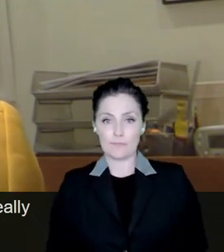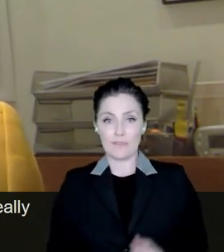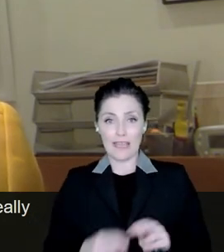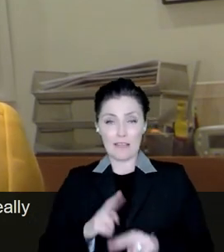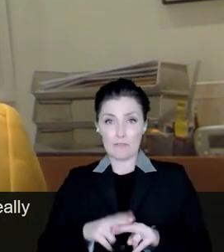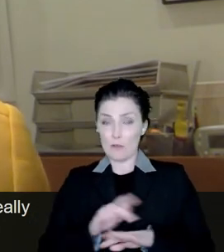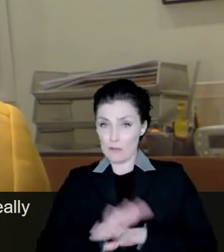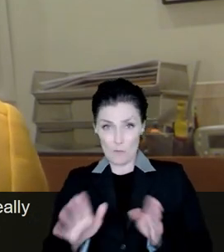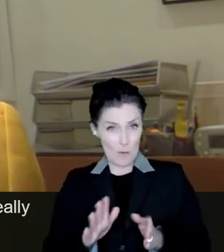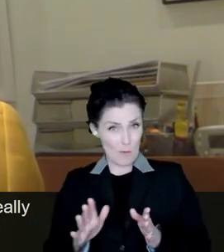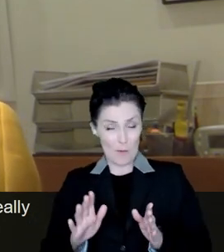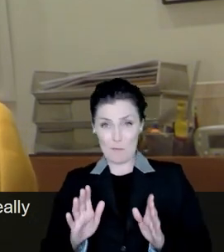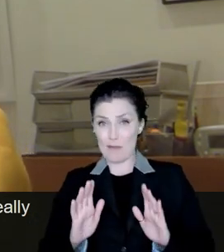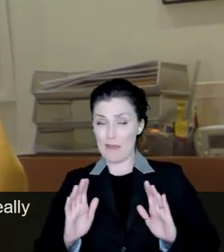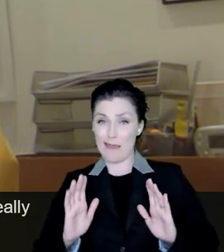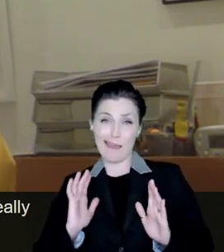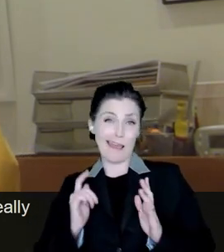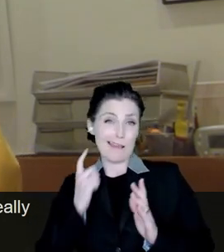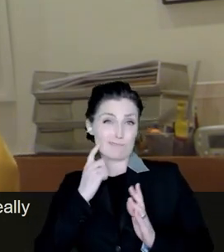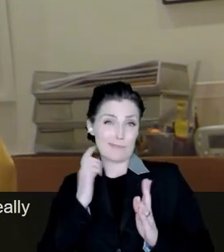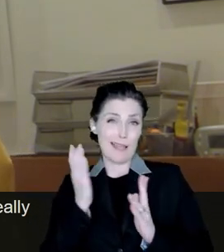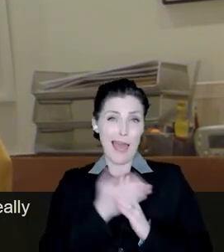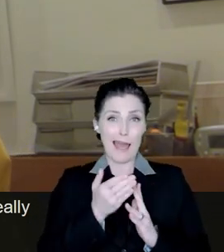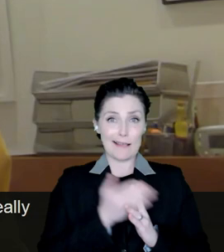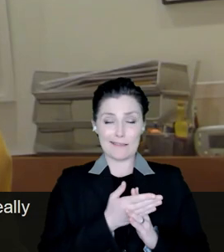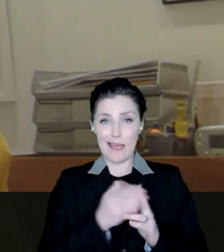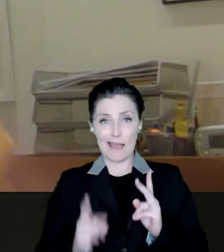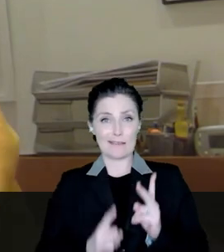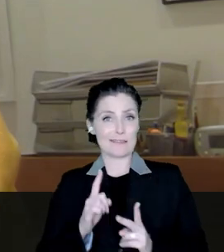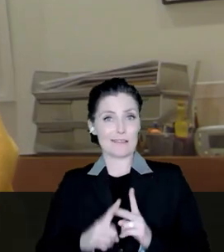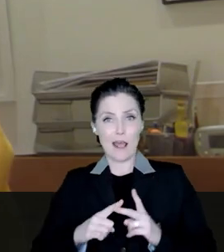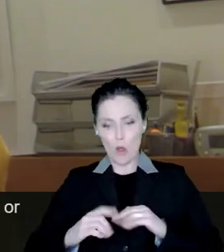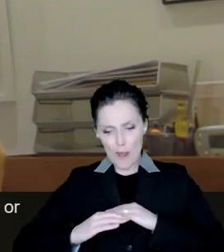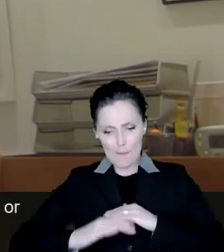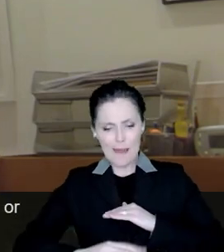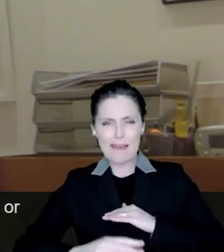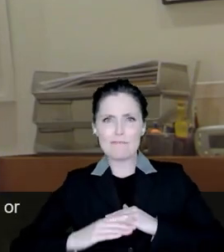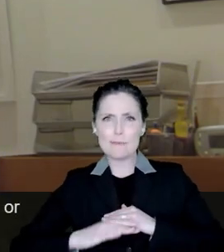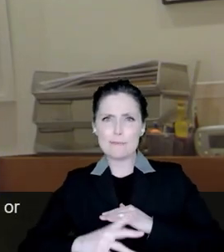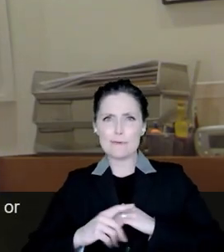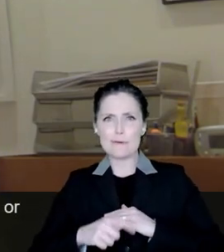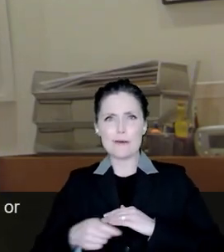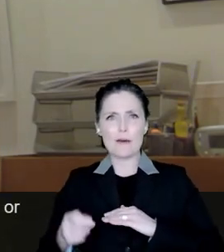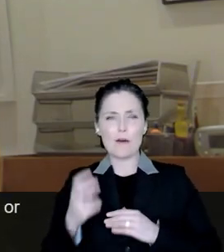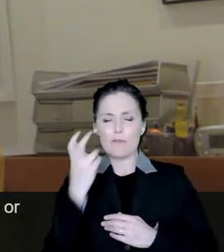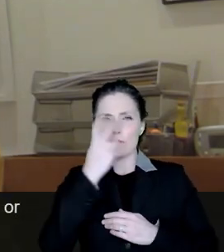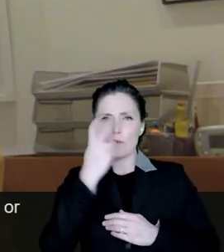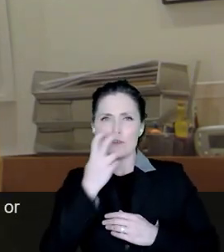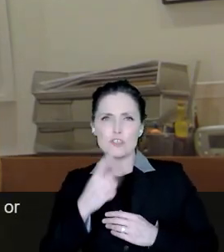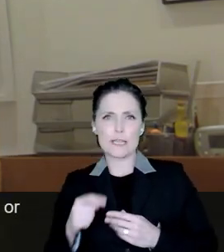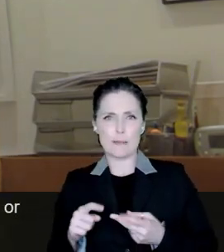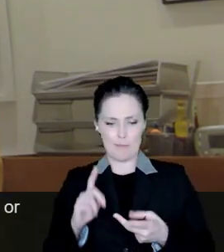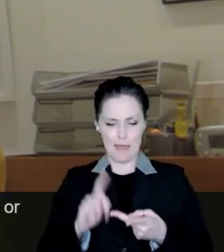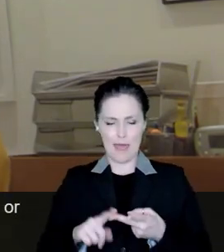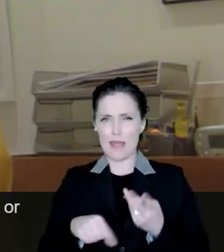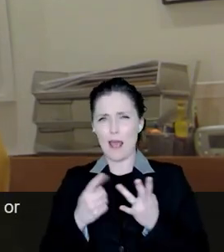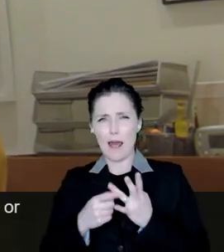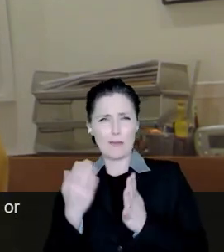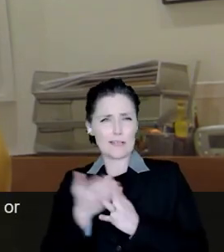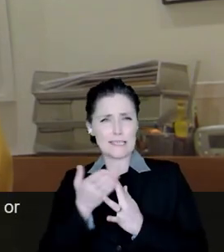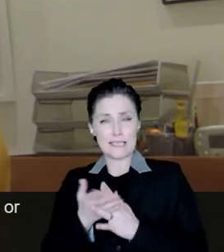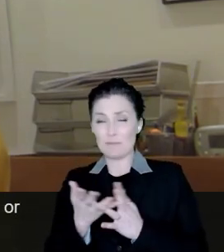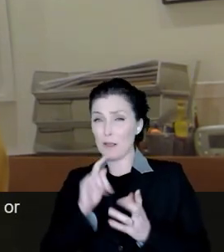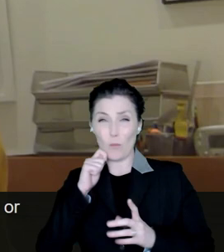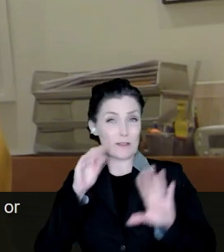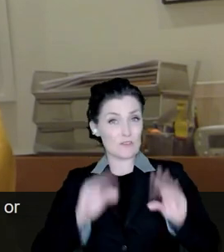other accessibility works, whether that's tactile paving at our rail network in London or whether it's other accessibility measures.